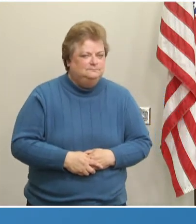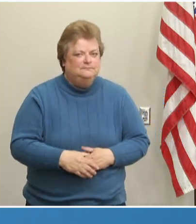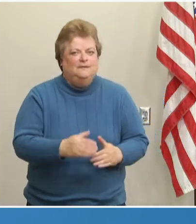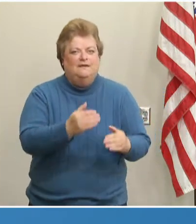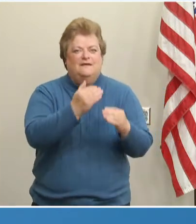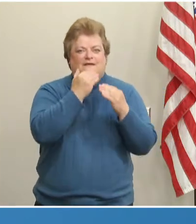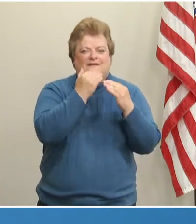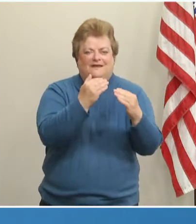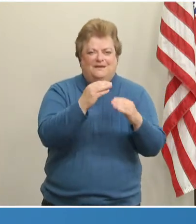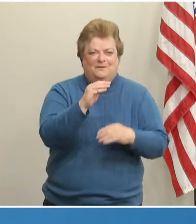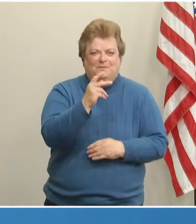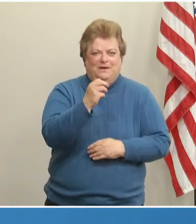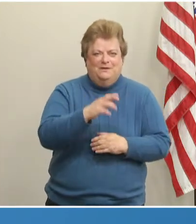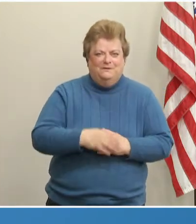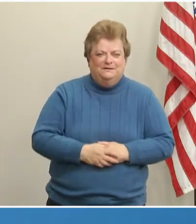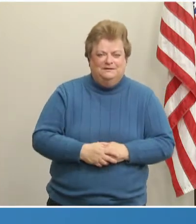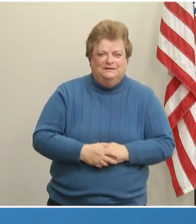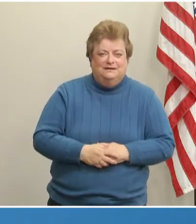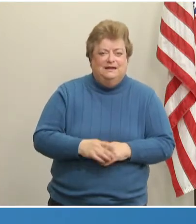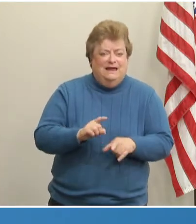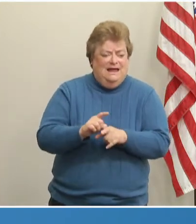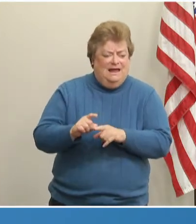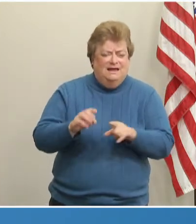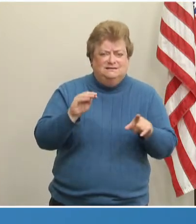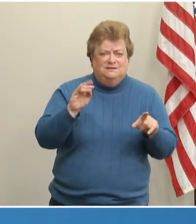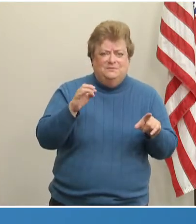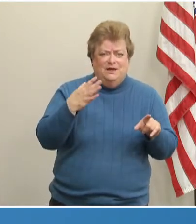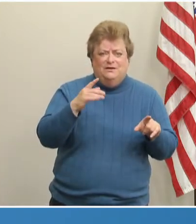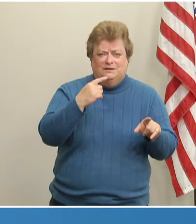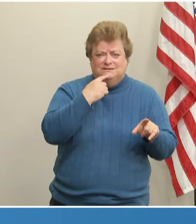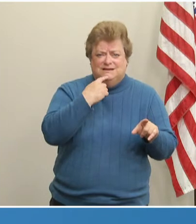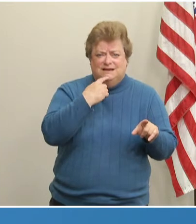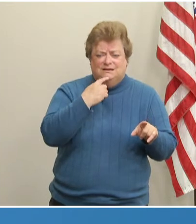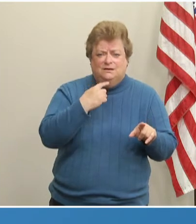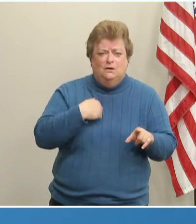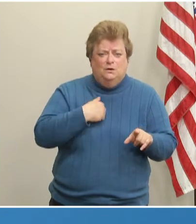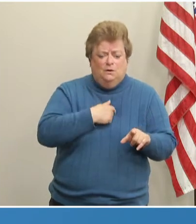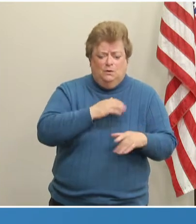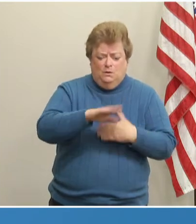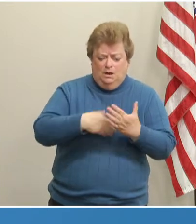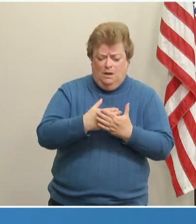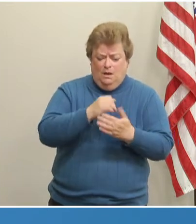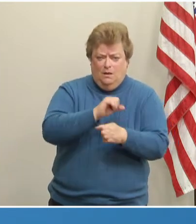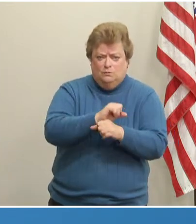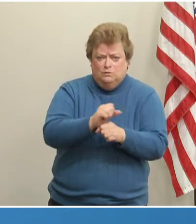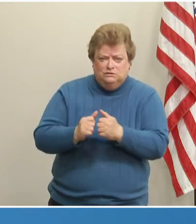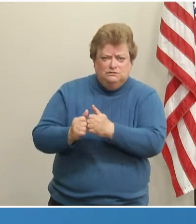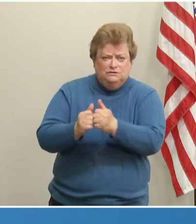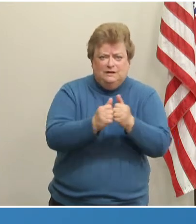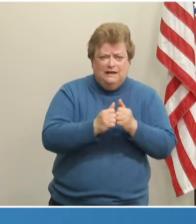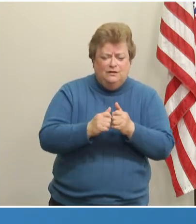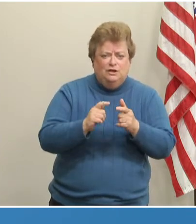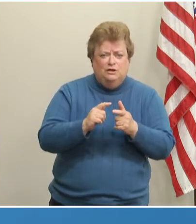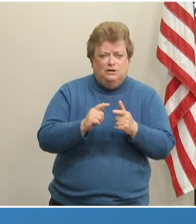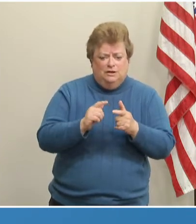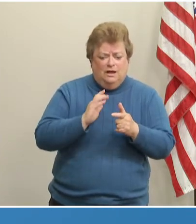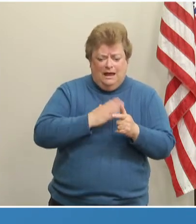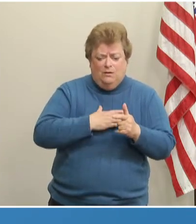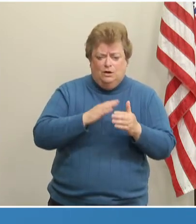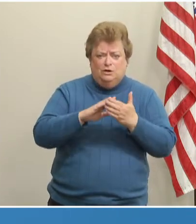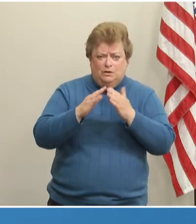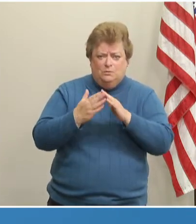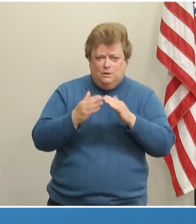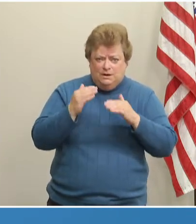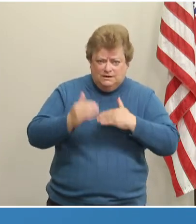Thank you, Mayor. As the Mayor said, our collective efforts really are moving our community ahead, and we